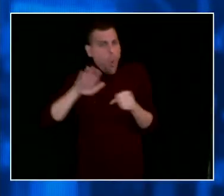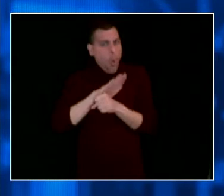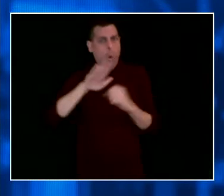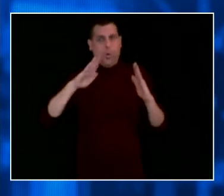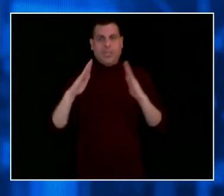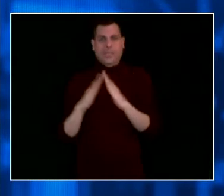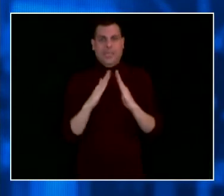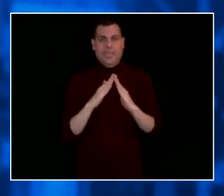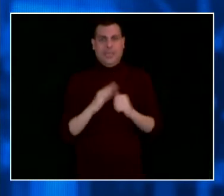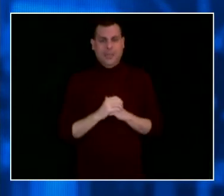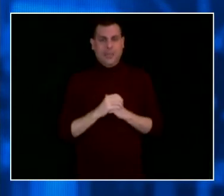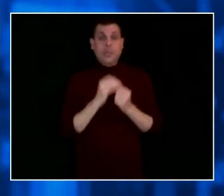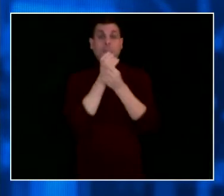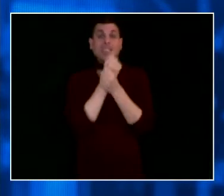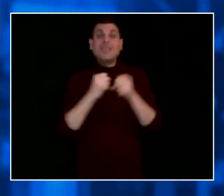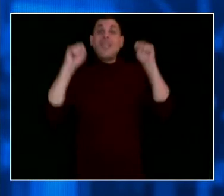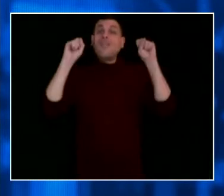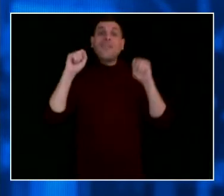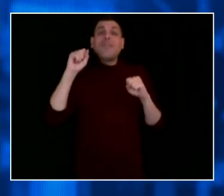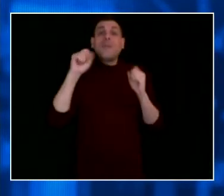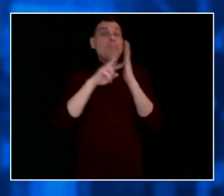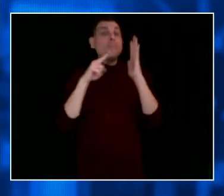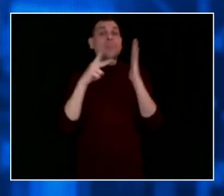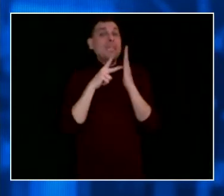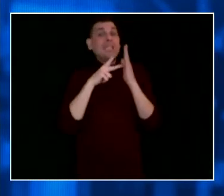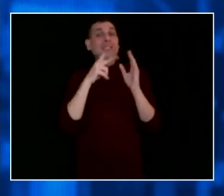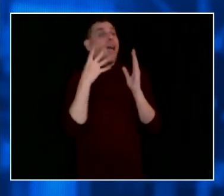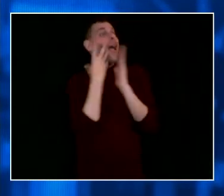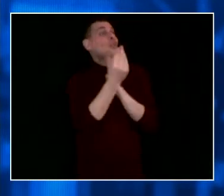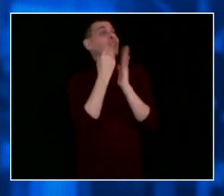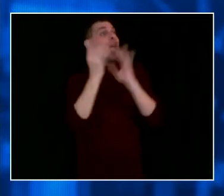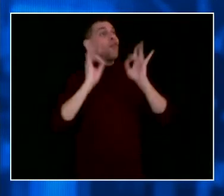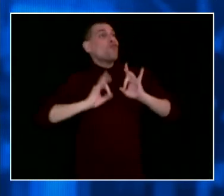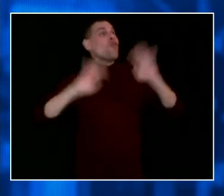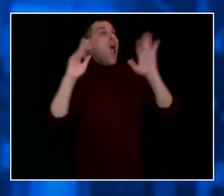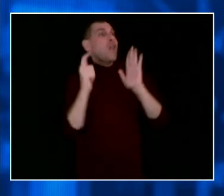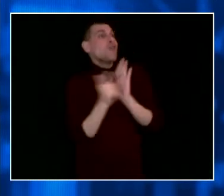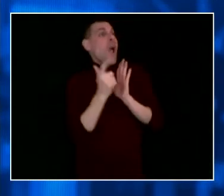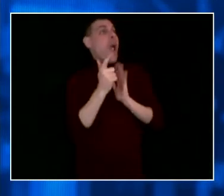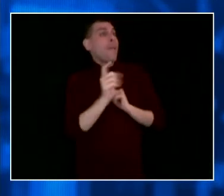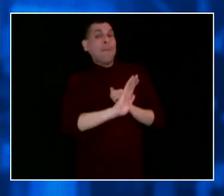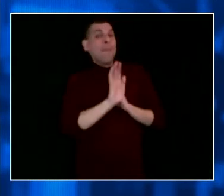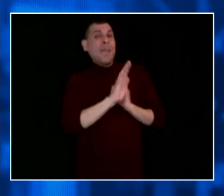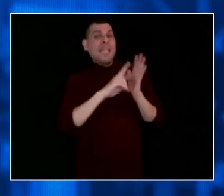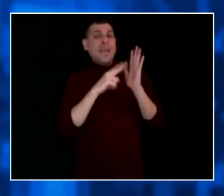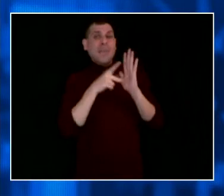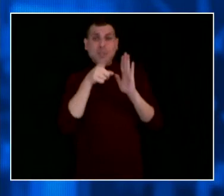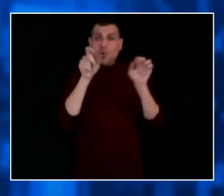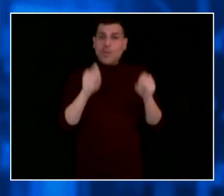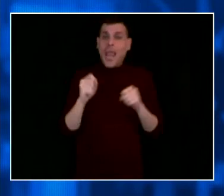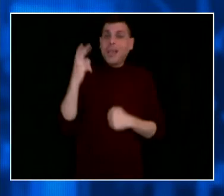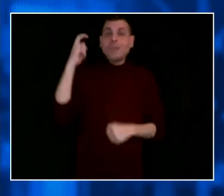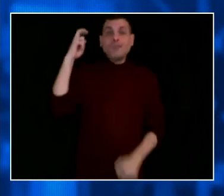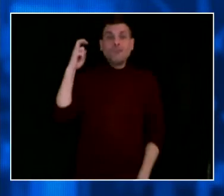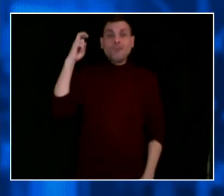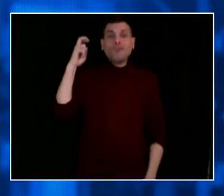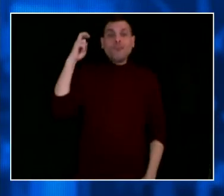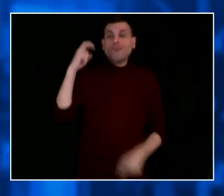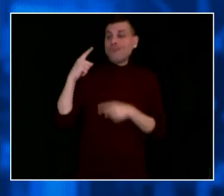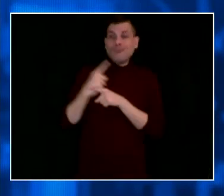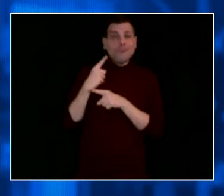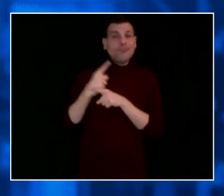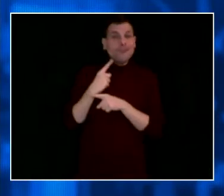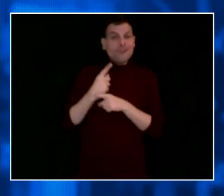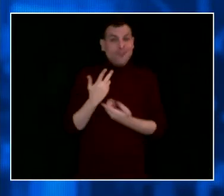about more than just crime stats. It's about being comfortable riding the subway, knowing you can send your kid to play in the